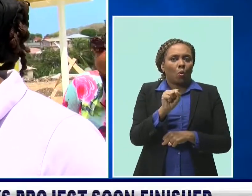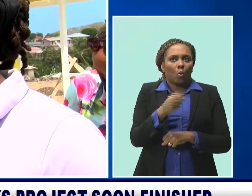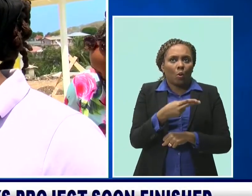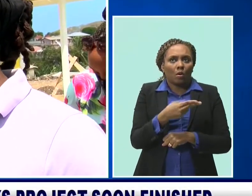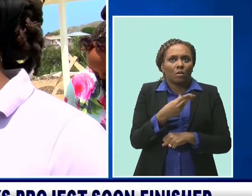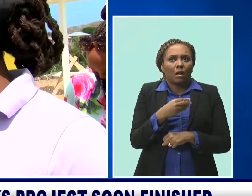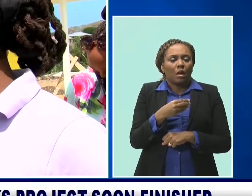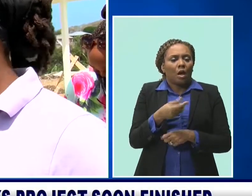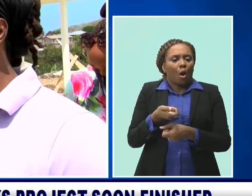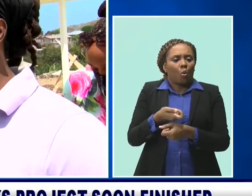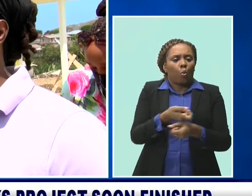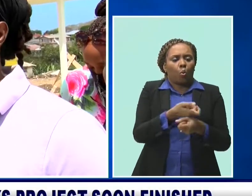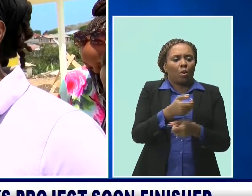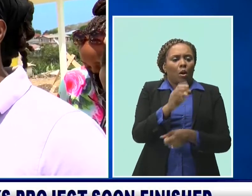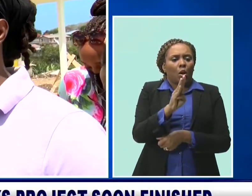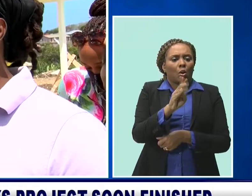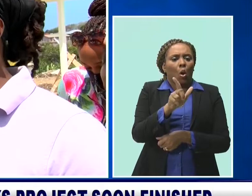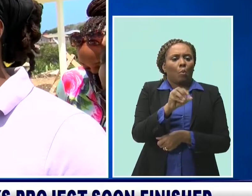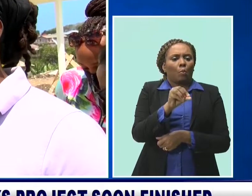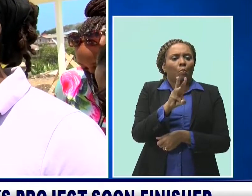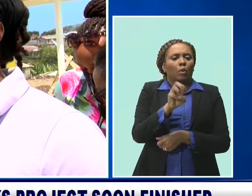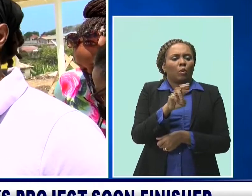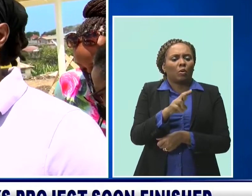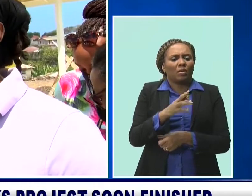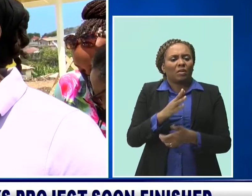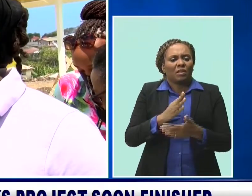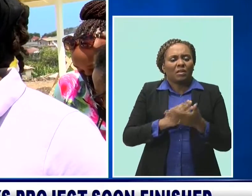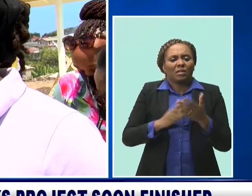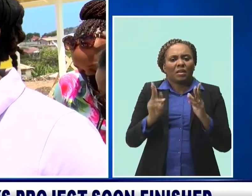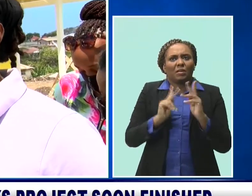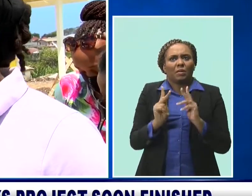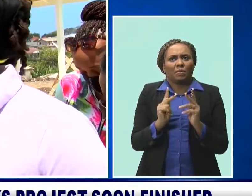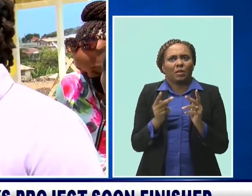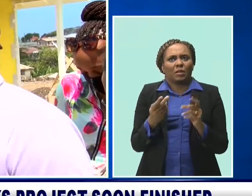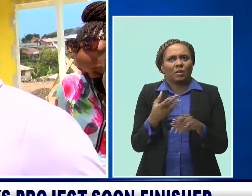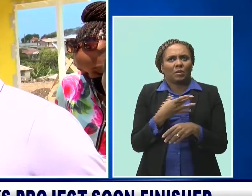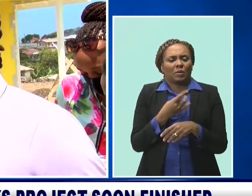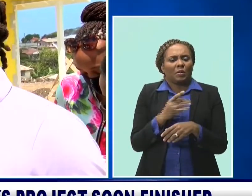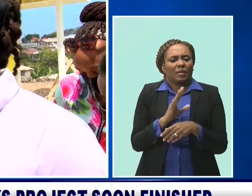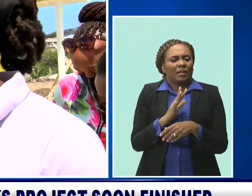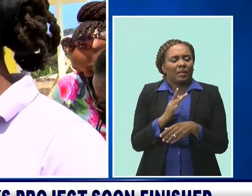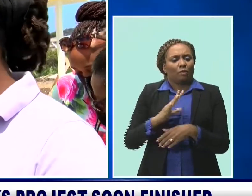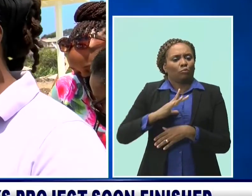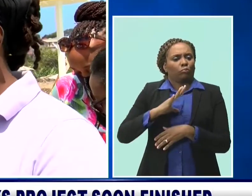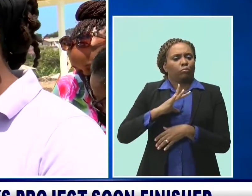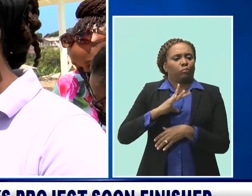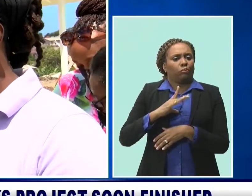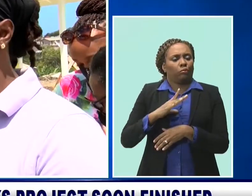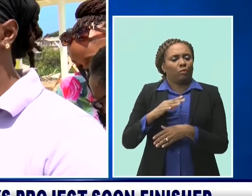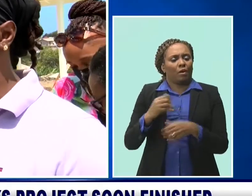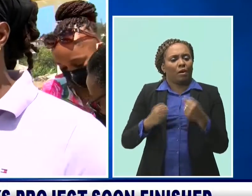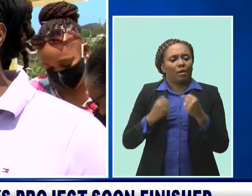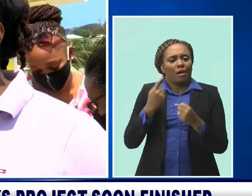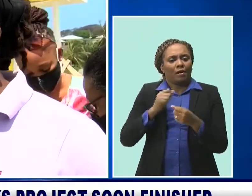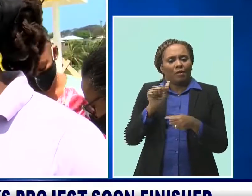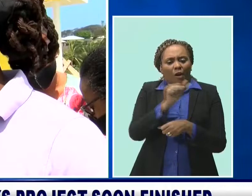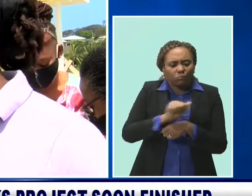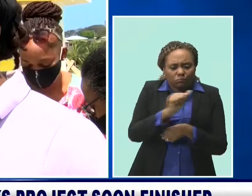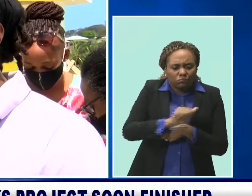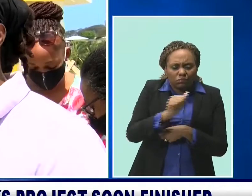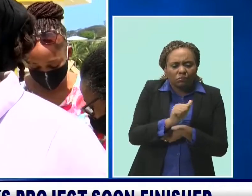blower, not a chamois, because some people don't like the high-end cars touch up. So it's a blower, could blow off your